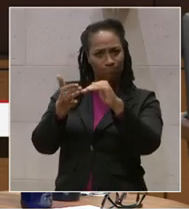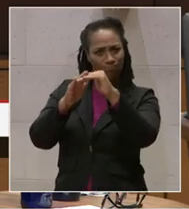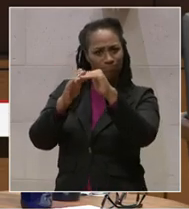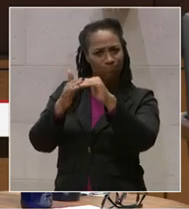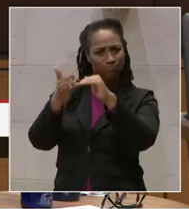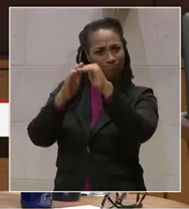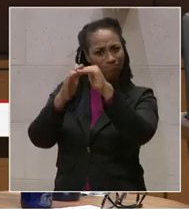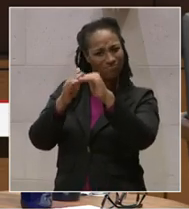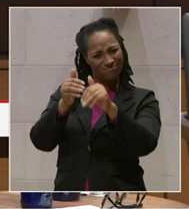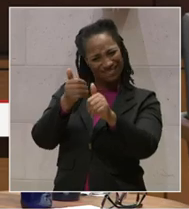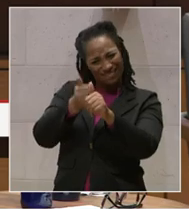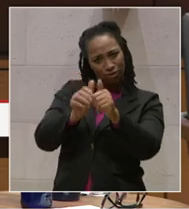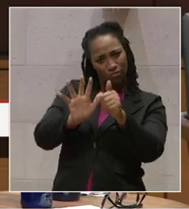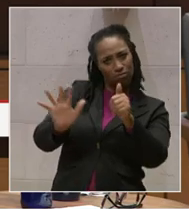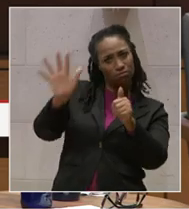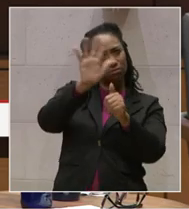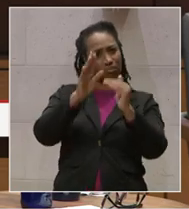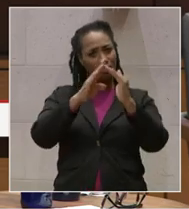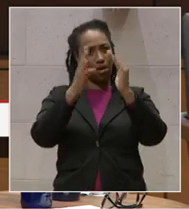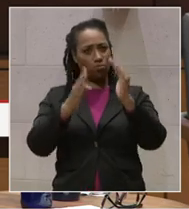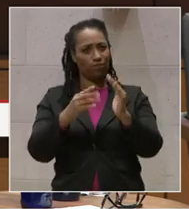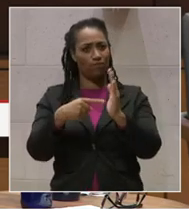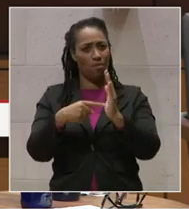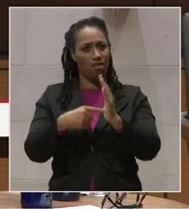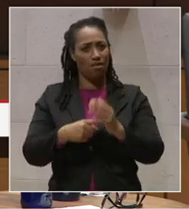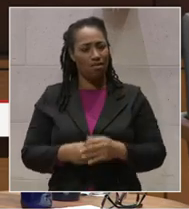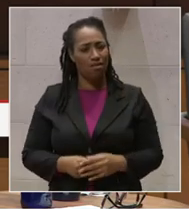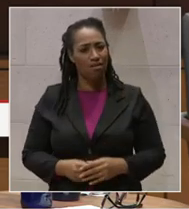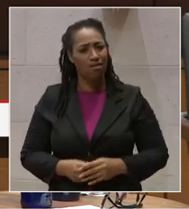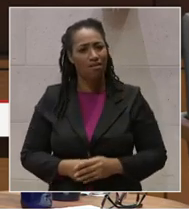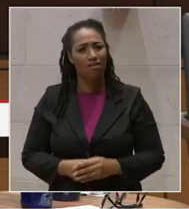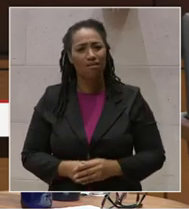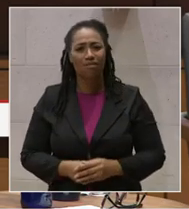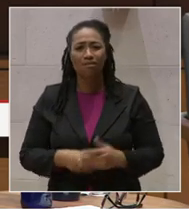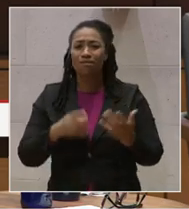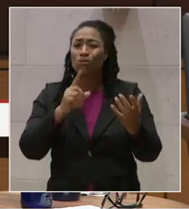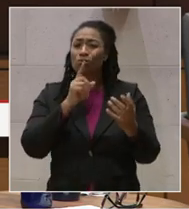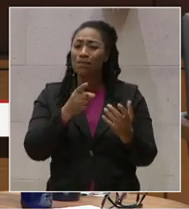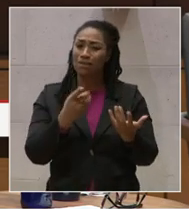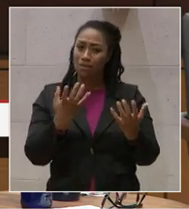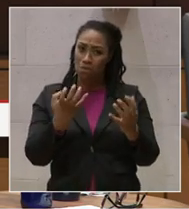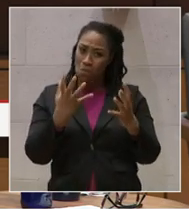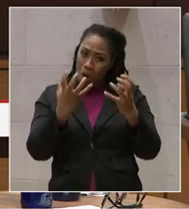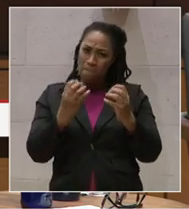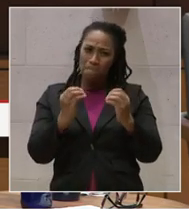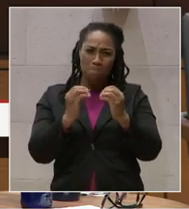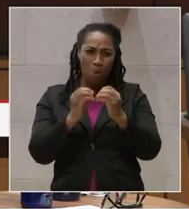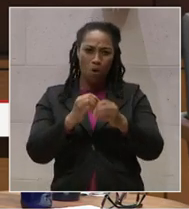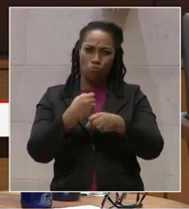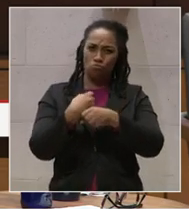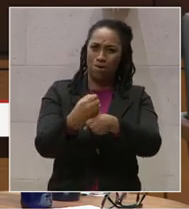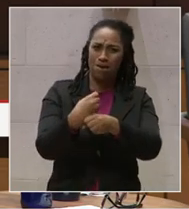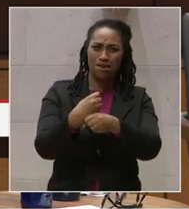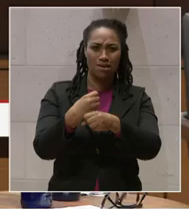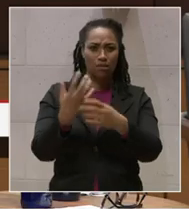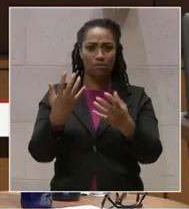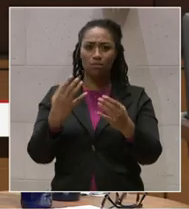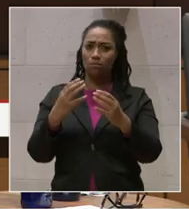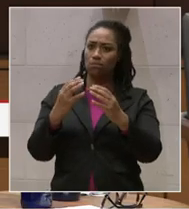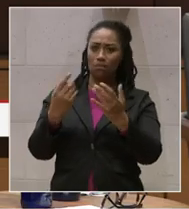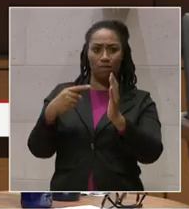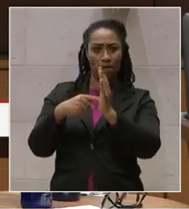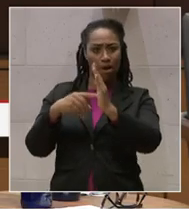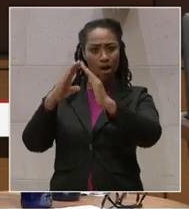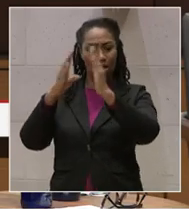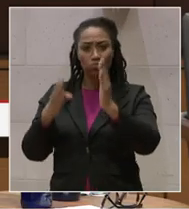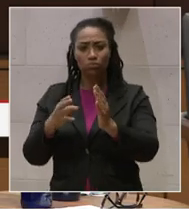trying to create opportunities for more capacity, for more housing along our transit corridors? How do we line